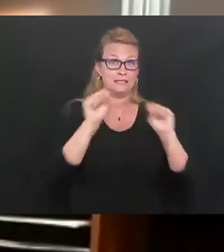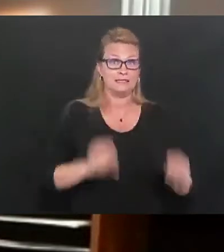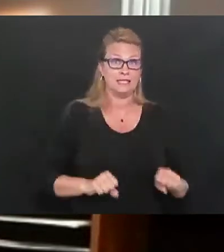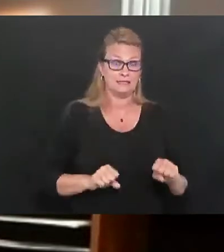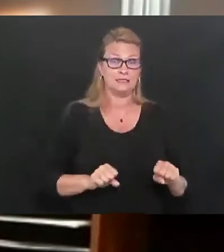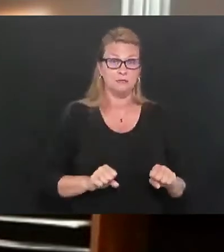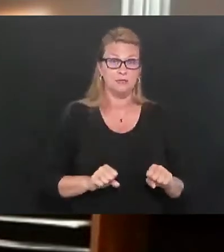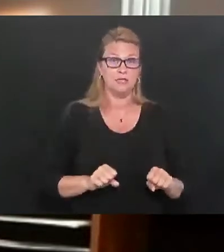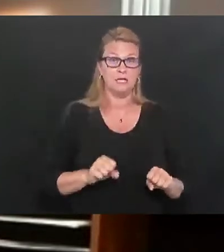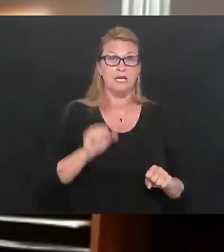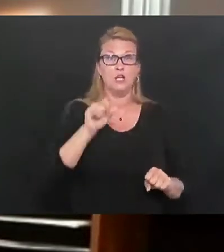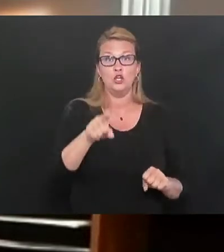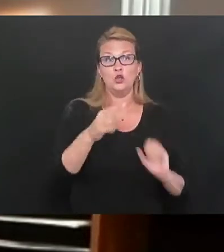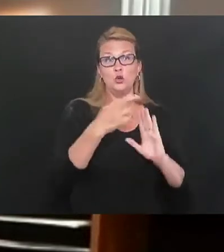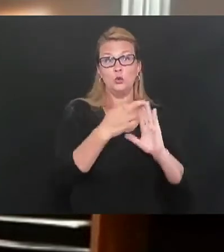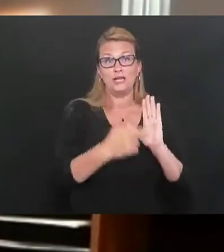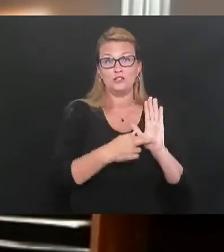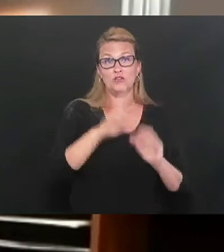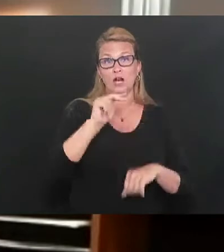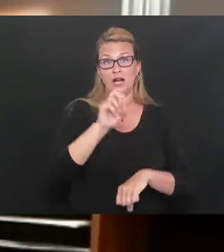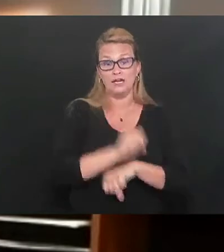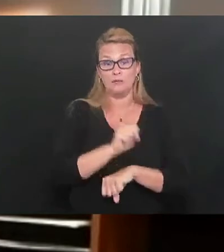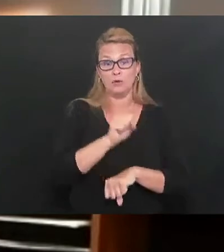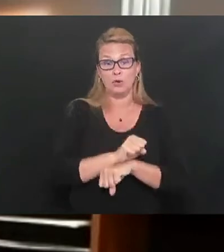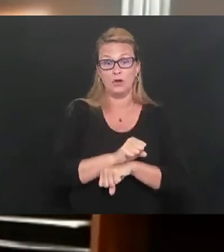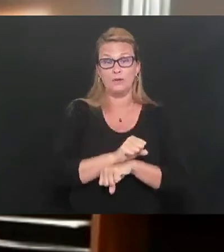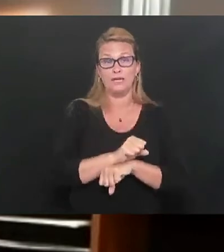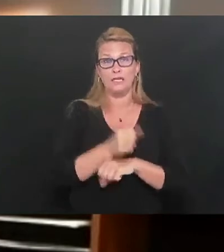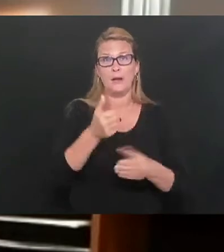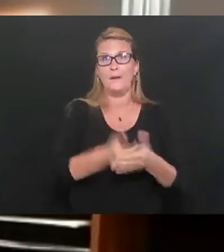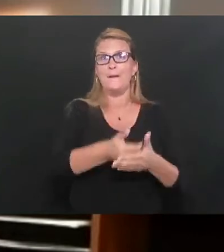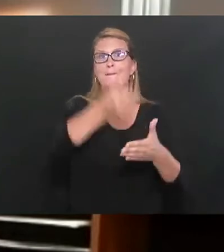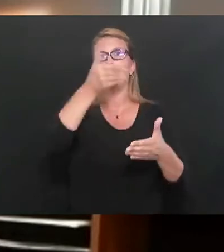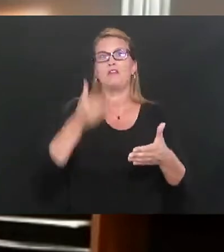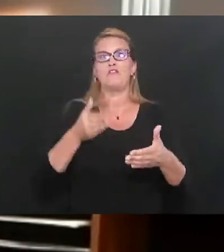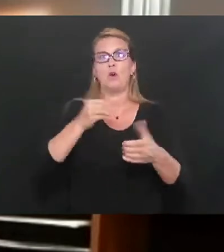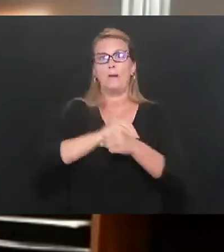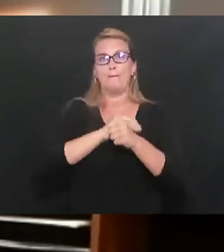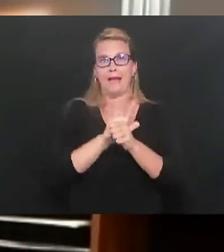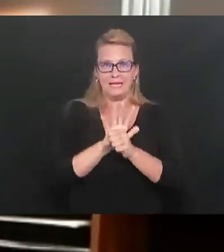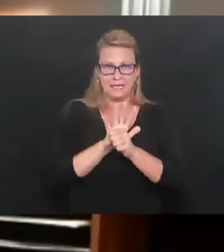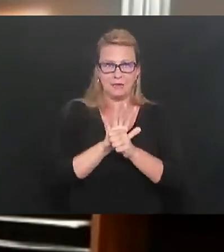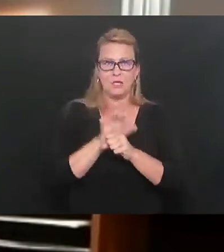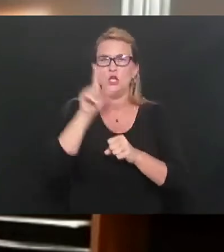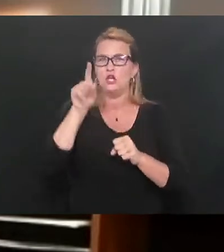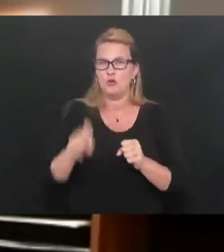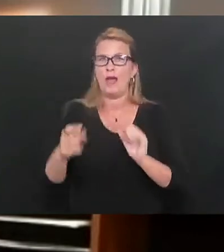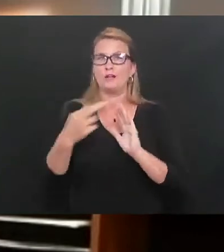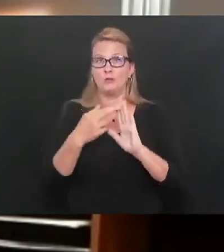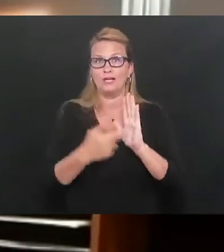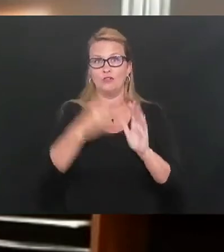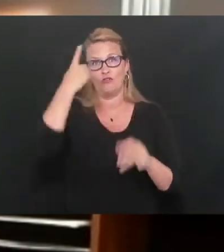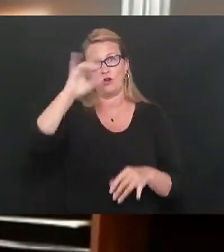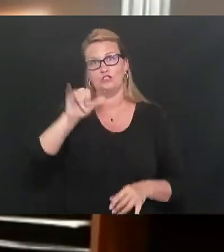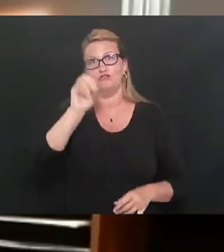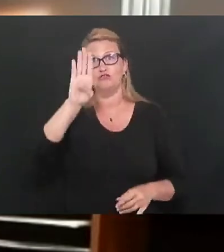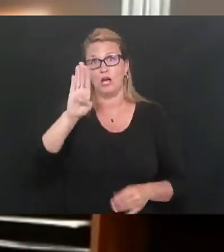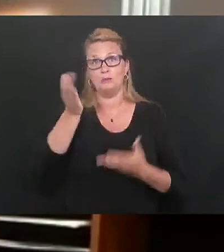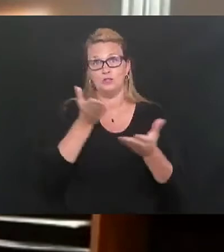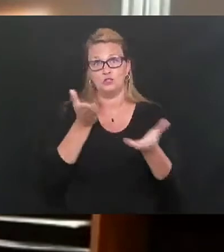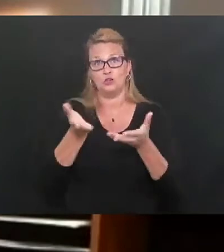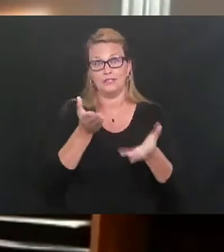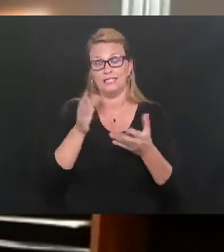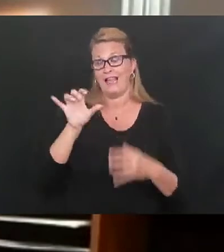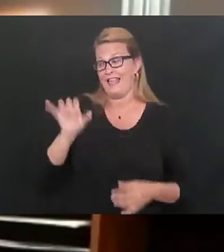If you registered for unemployment in West Virginia prior to the pandemic, you had to also register for job service. This is the